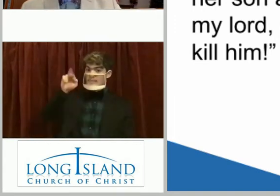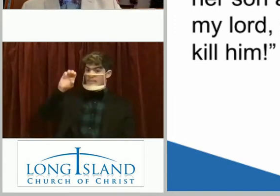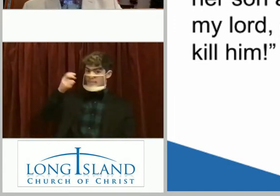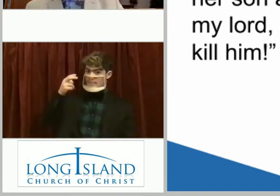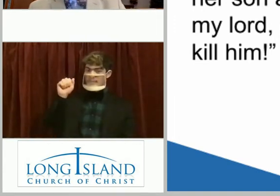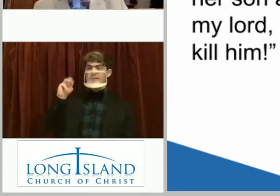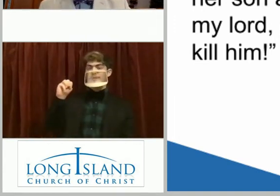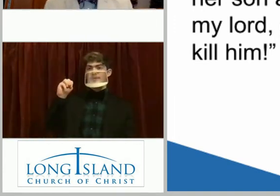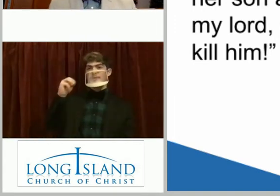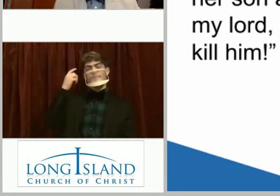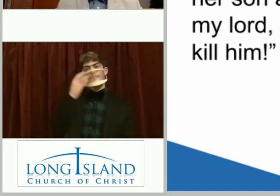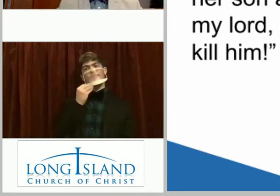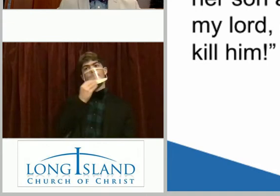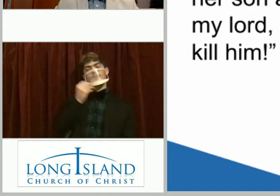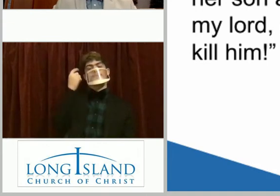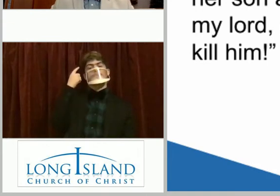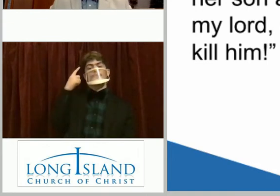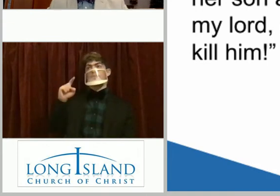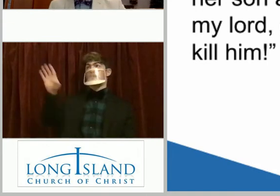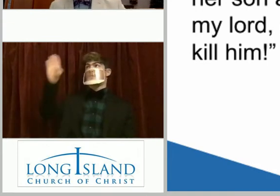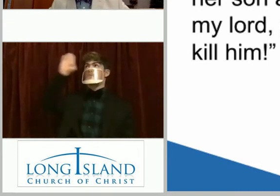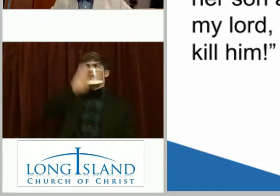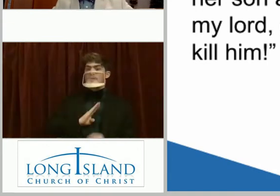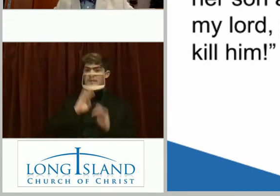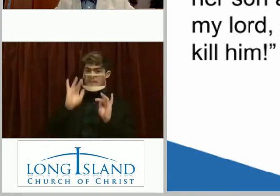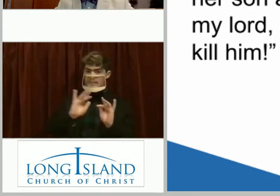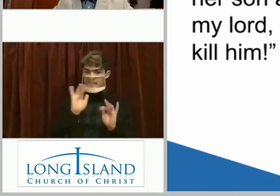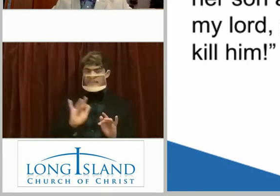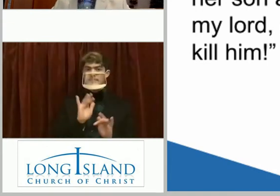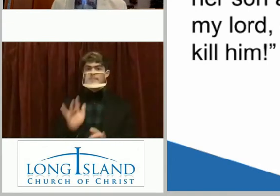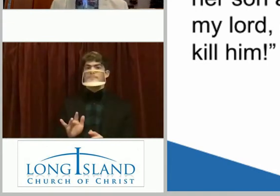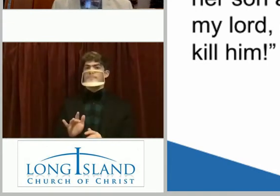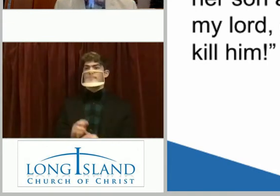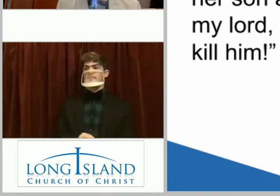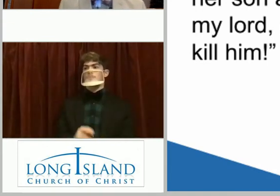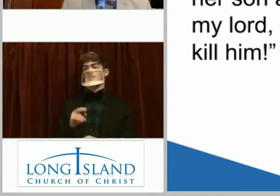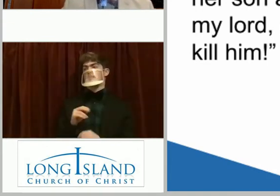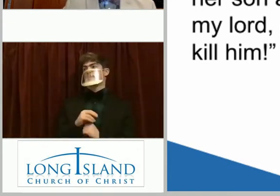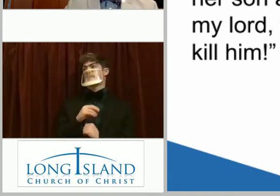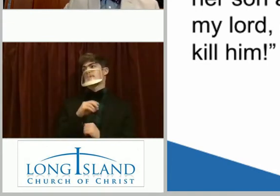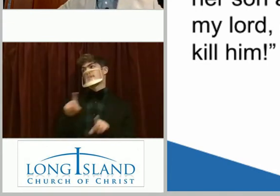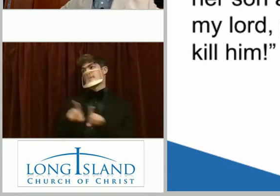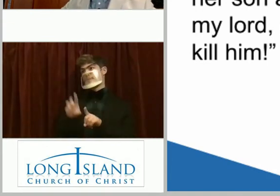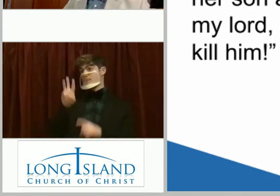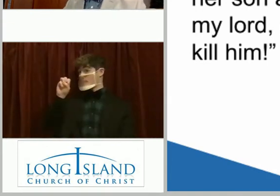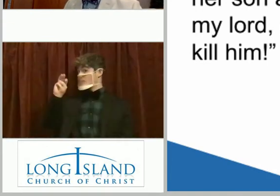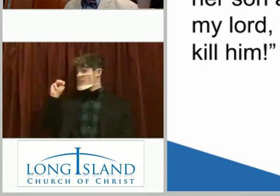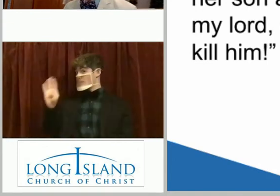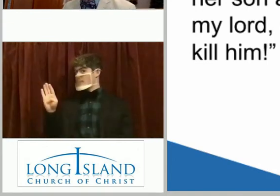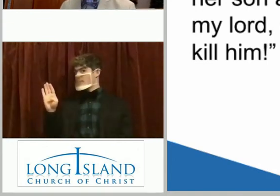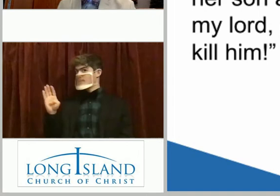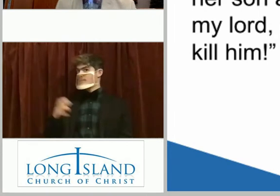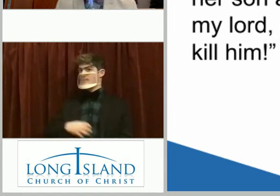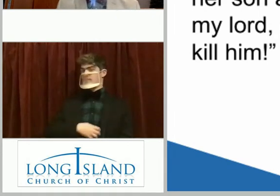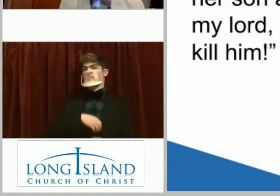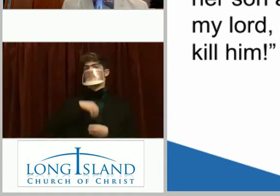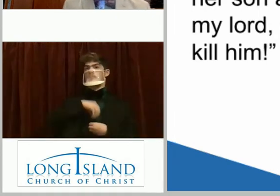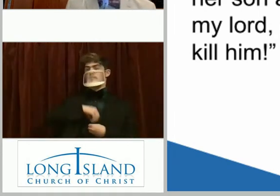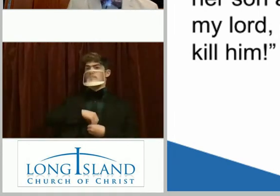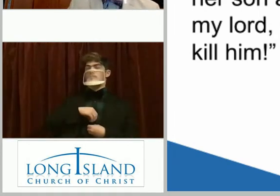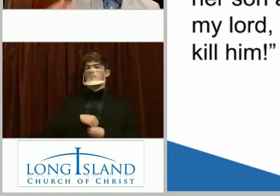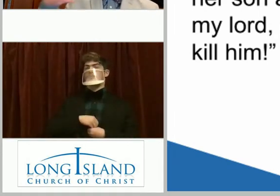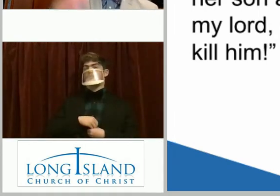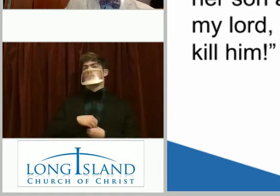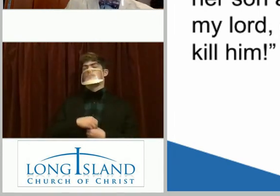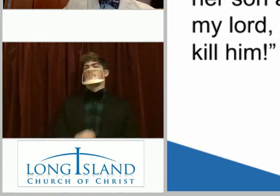describe the compassion of Christ, which typically is attached to the womb or the entrails or the